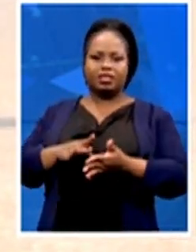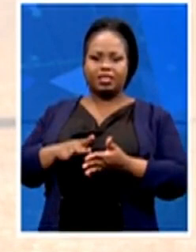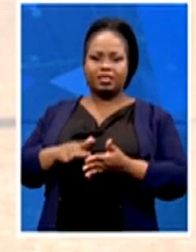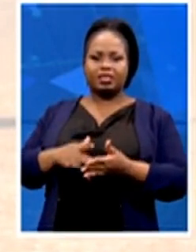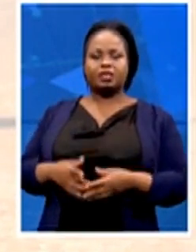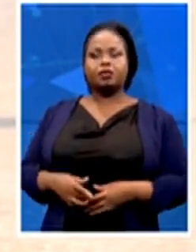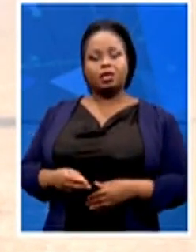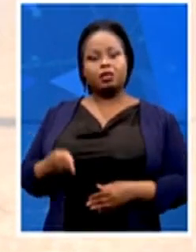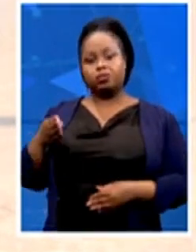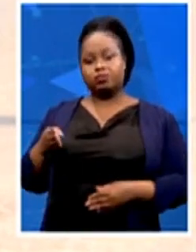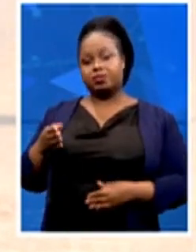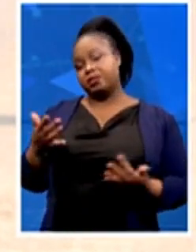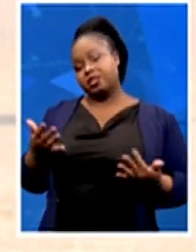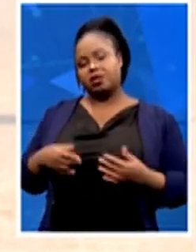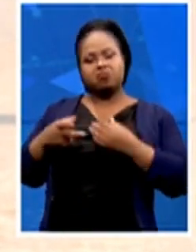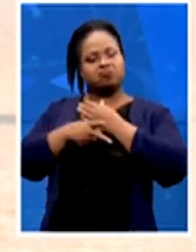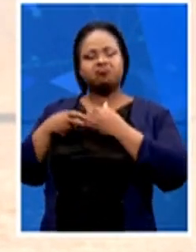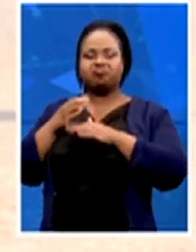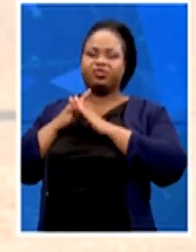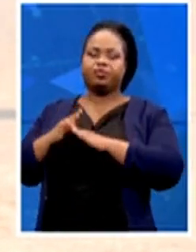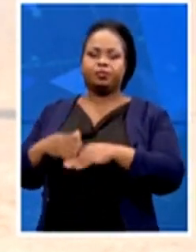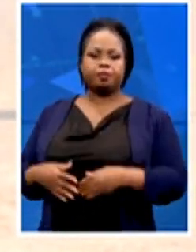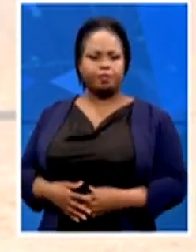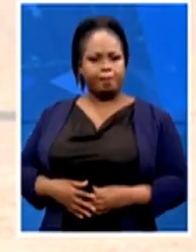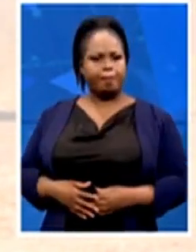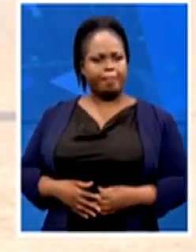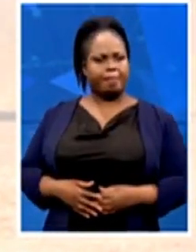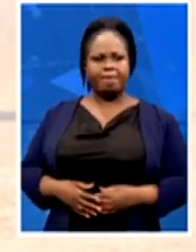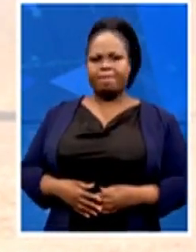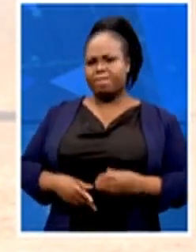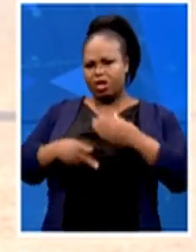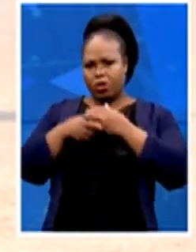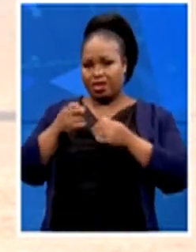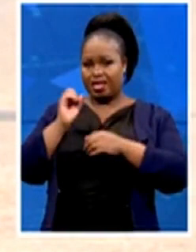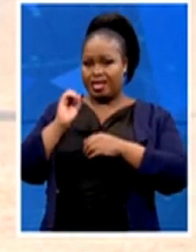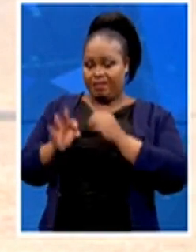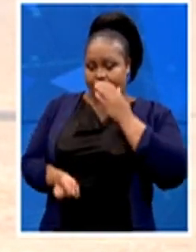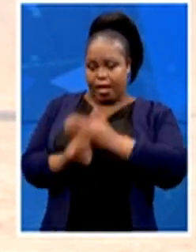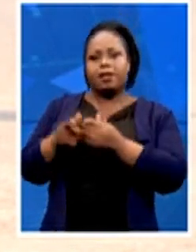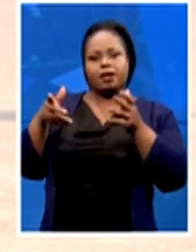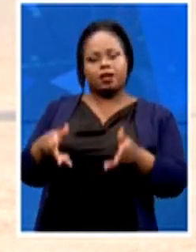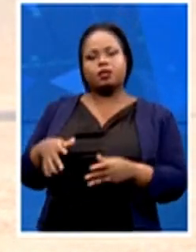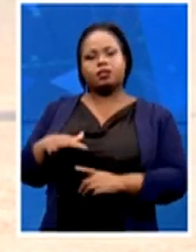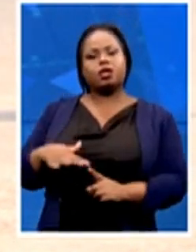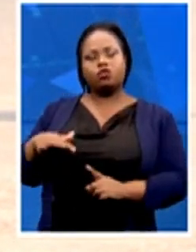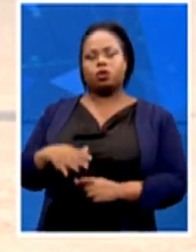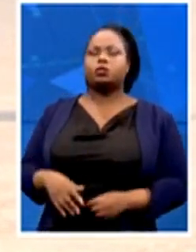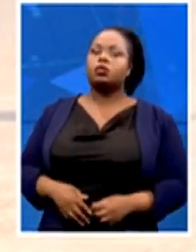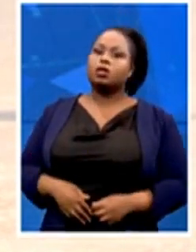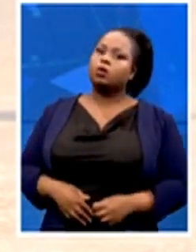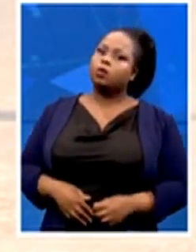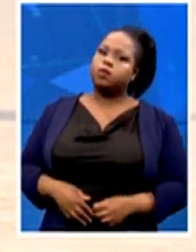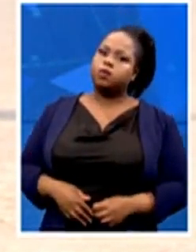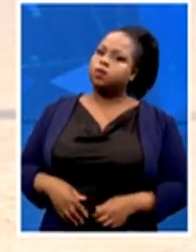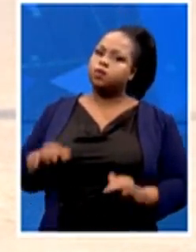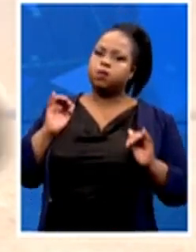looted. Now, if looting had taken place in this area, the results would have been very devastating. Just